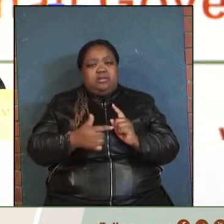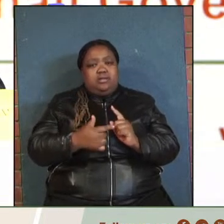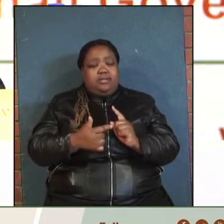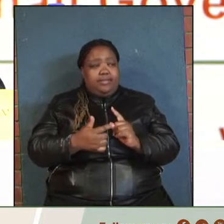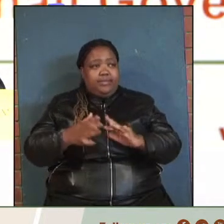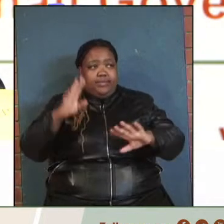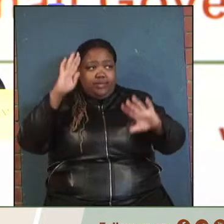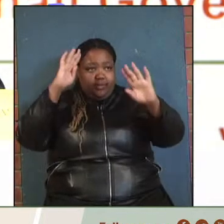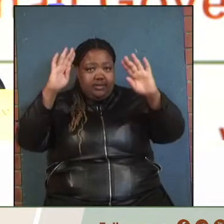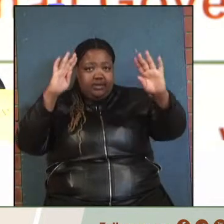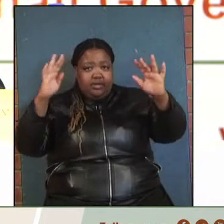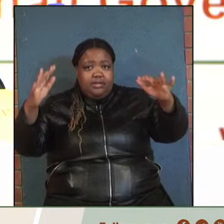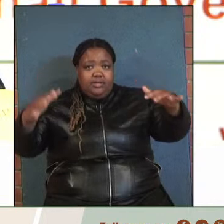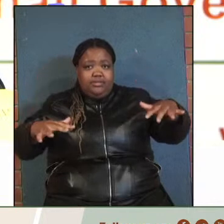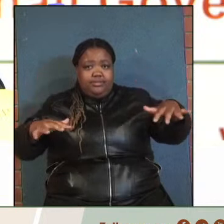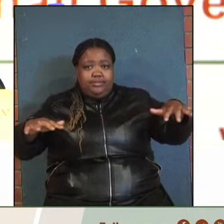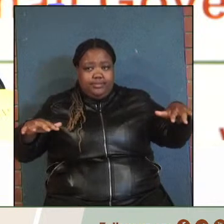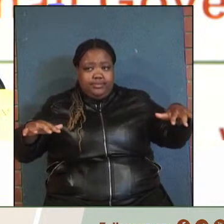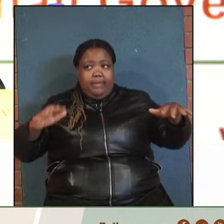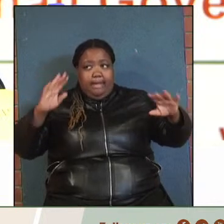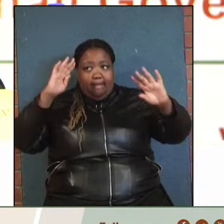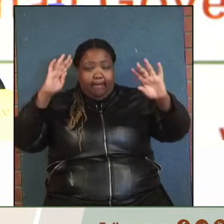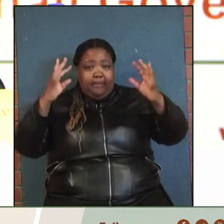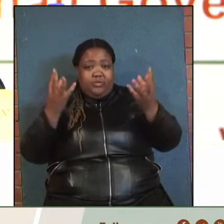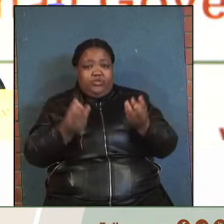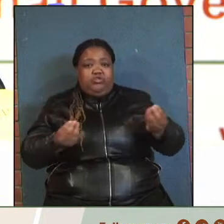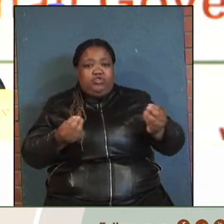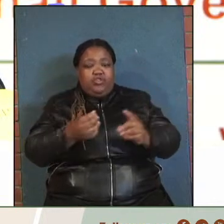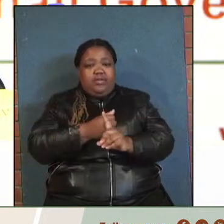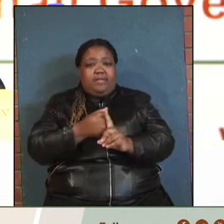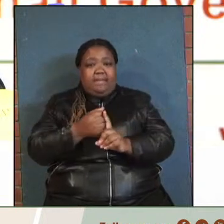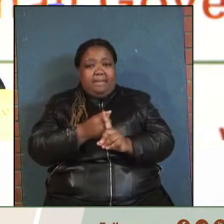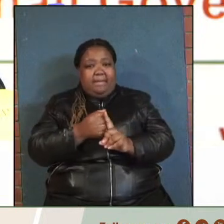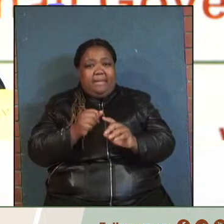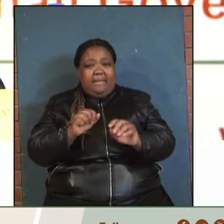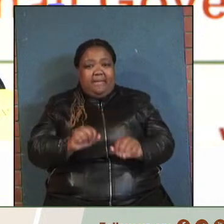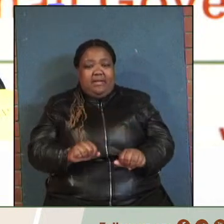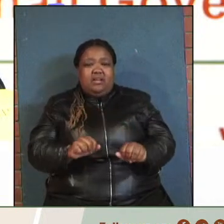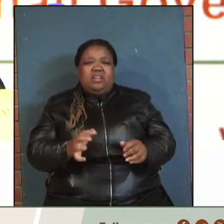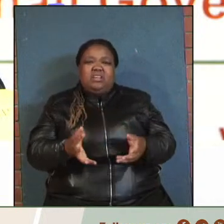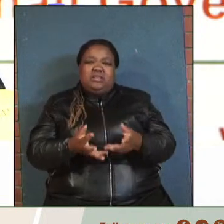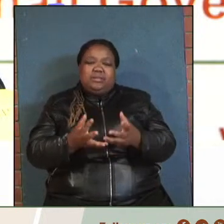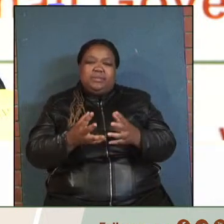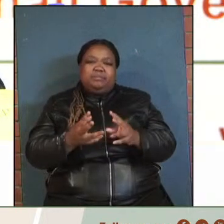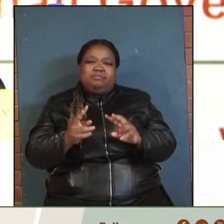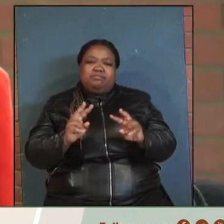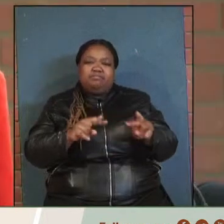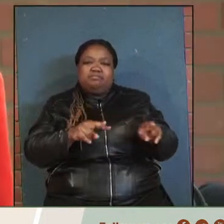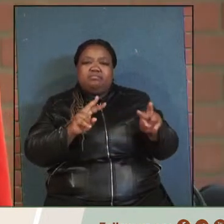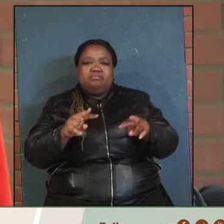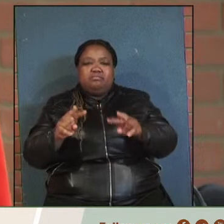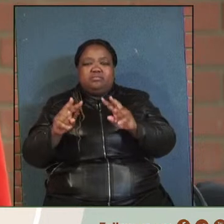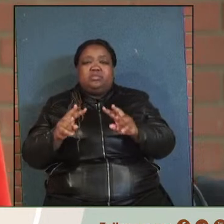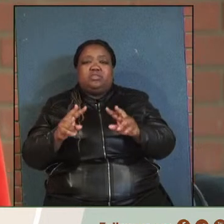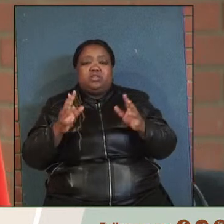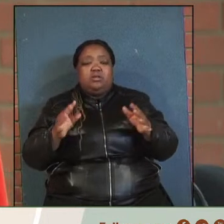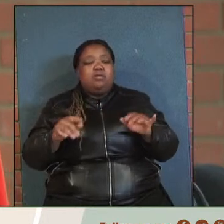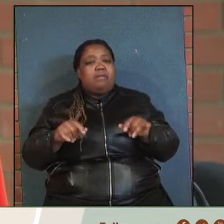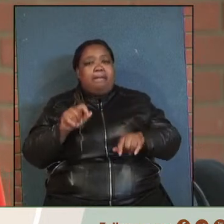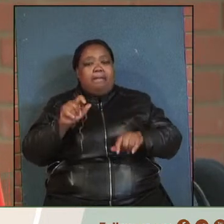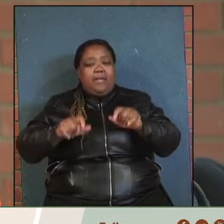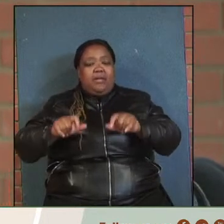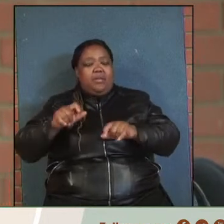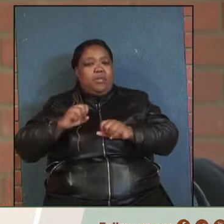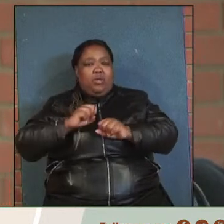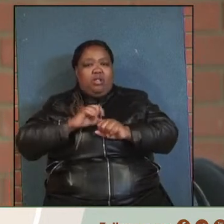Greetings to the House at large. Child abuse and maltreatment or neglect are serious problems that affect people from all walks of life